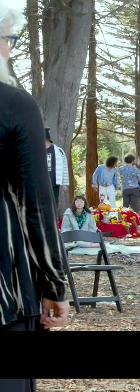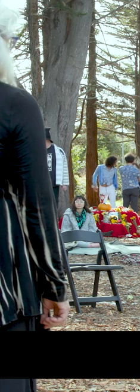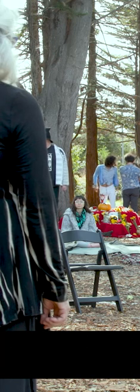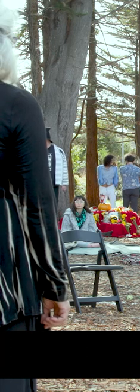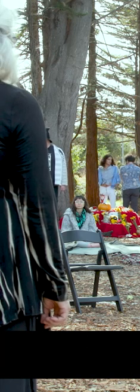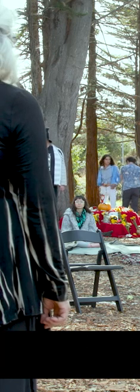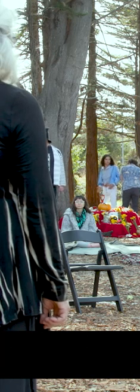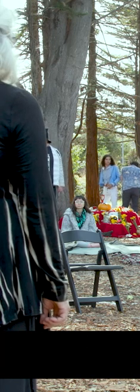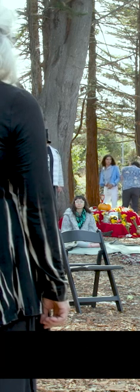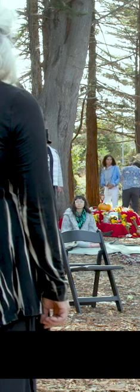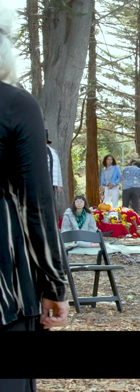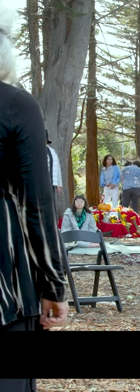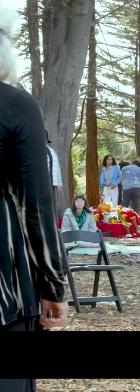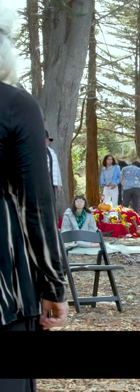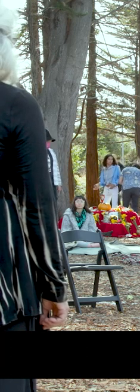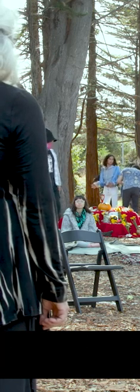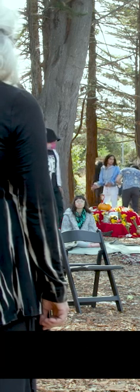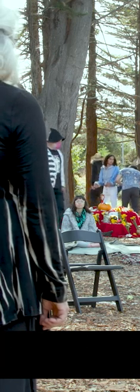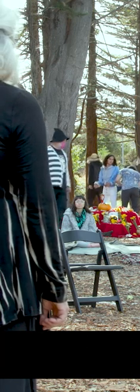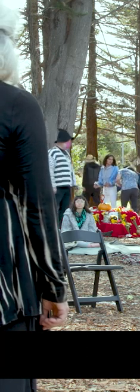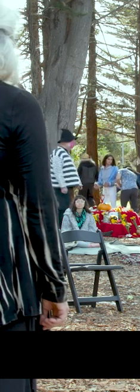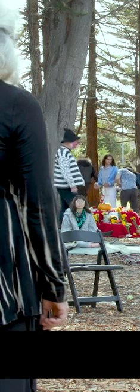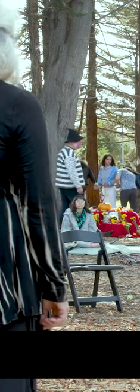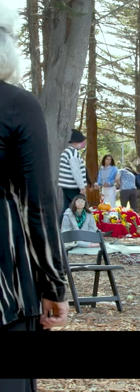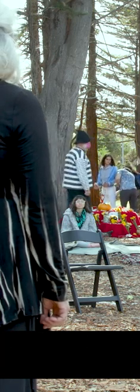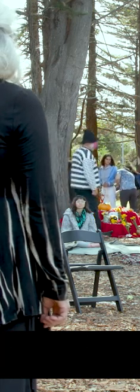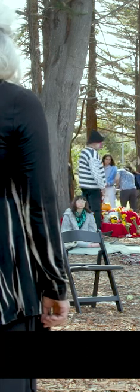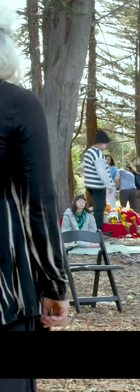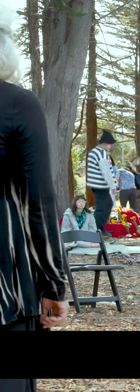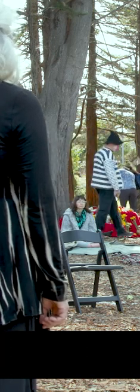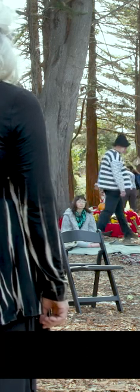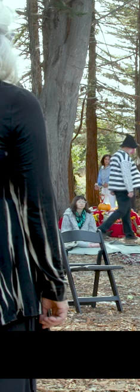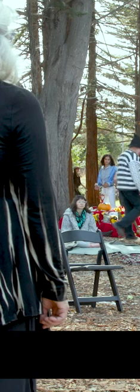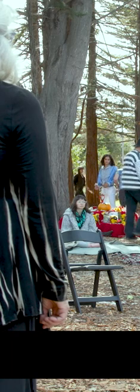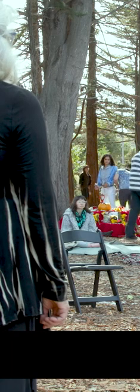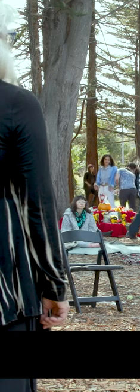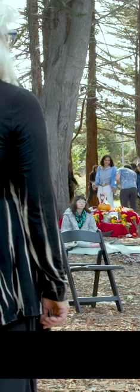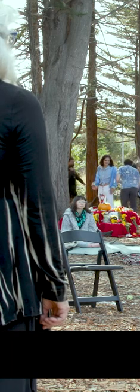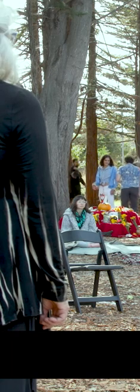Judy Elf. What is remembered lives.